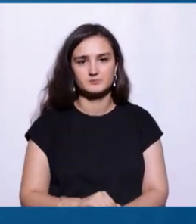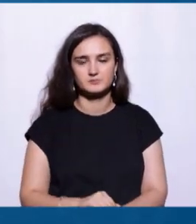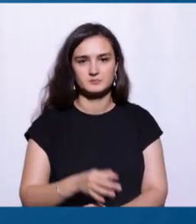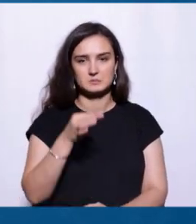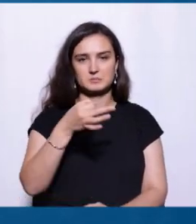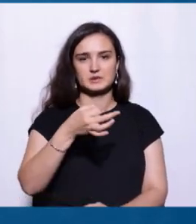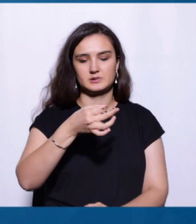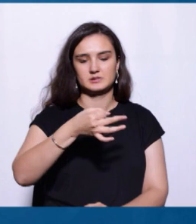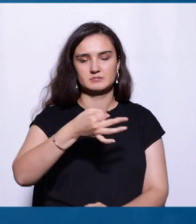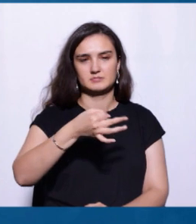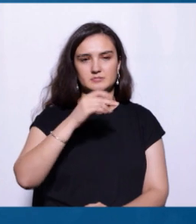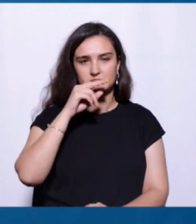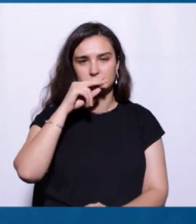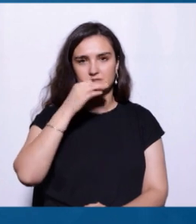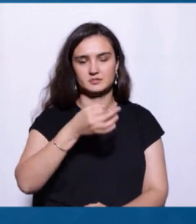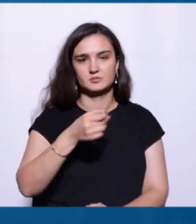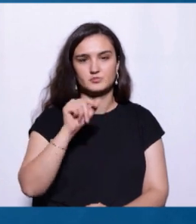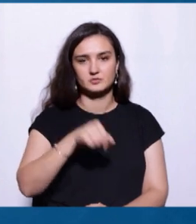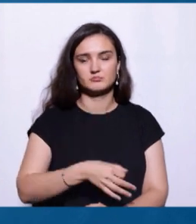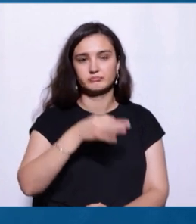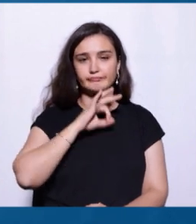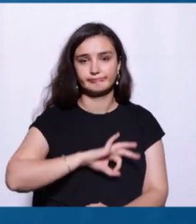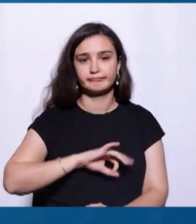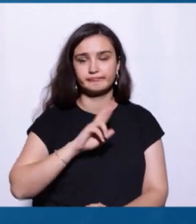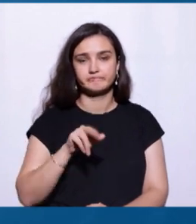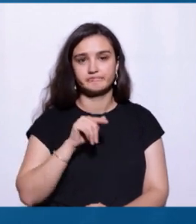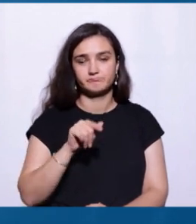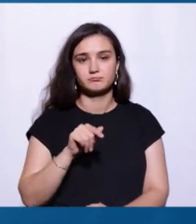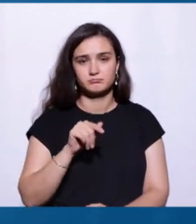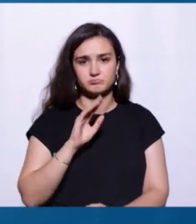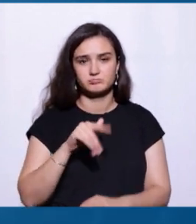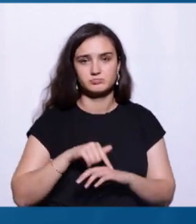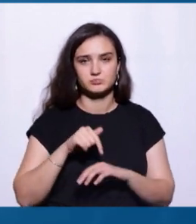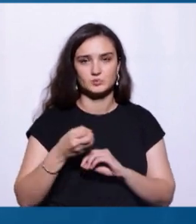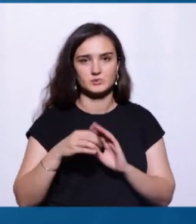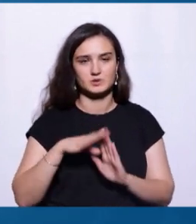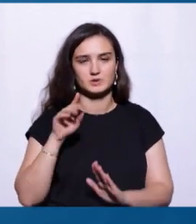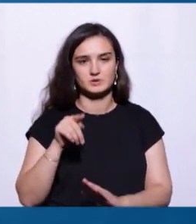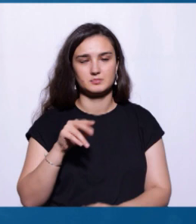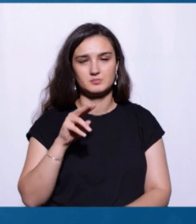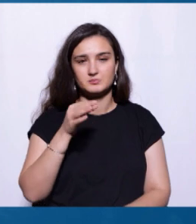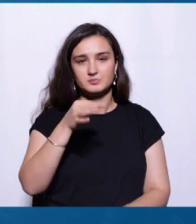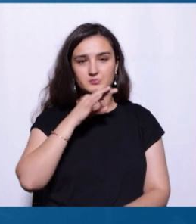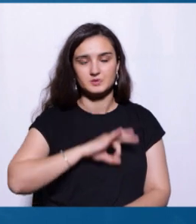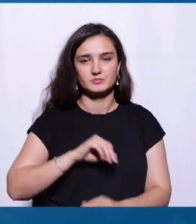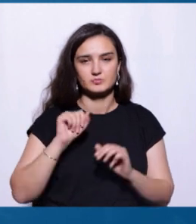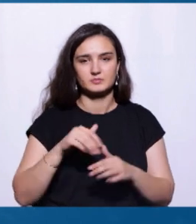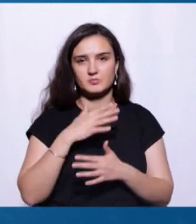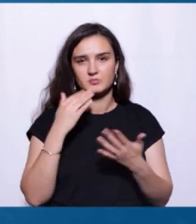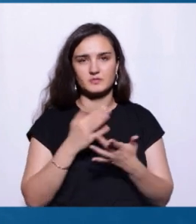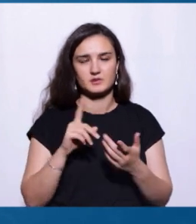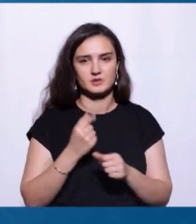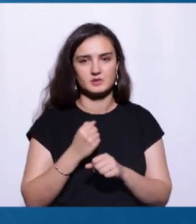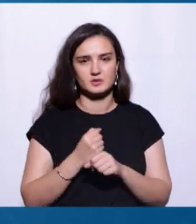is a small piece of medicine you can swallow or chew that will make you feel better. Pills can do many